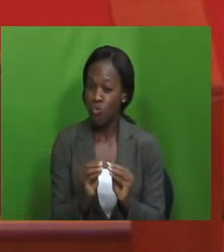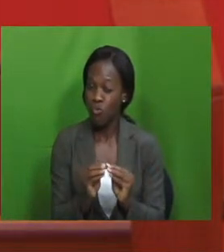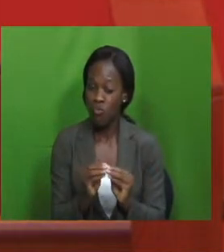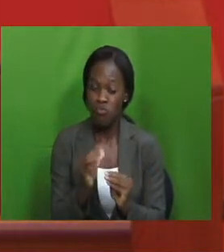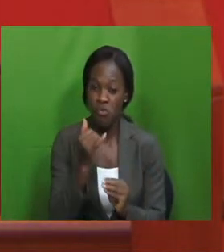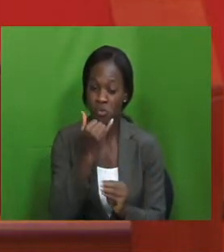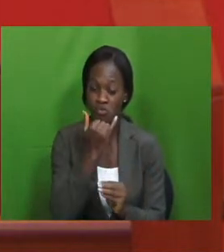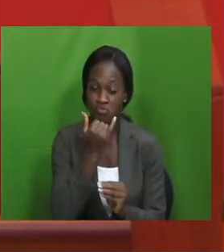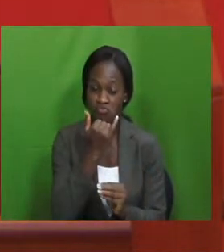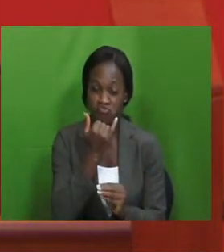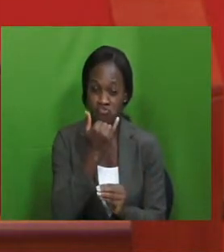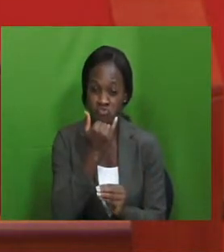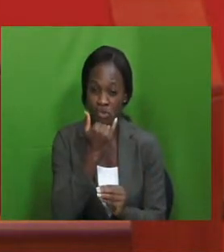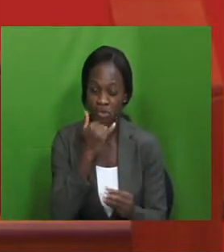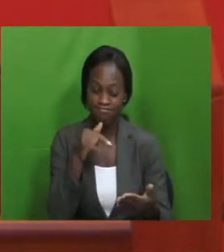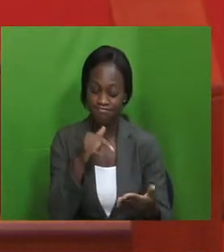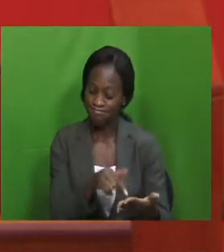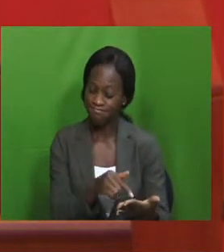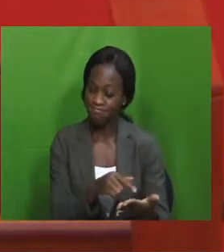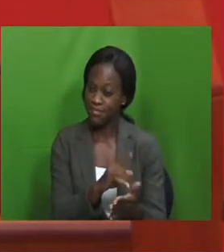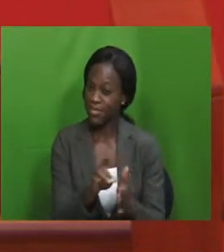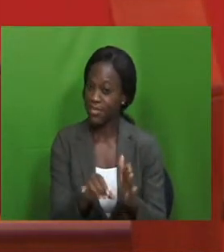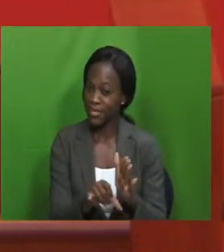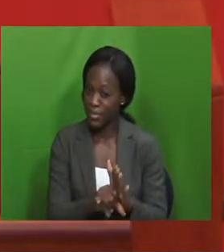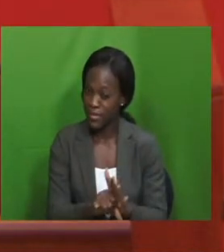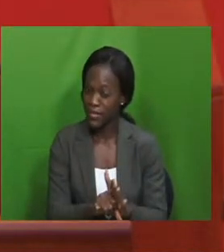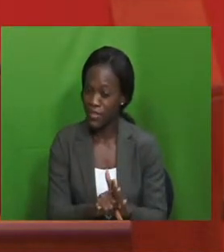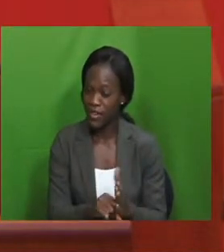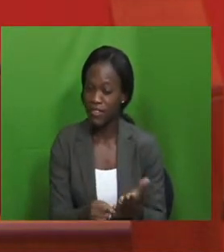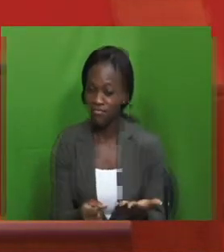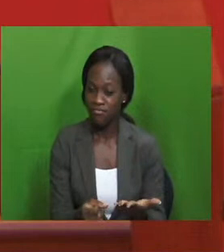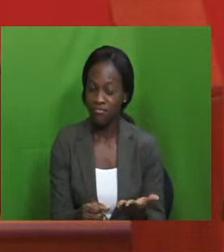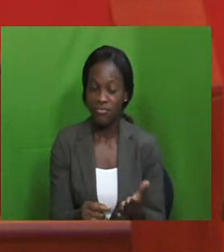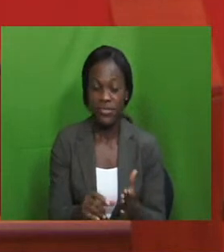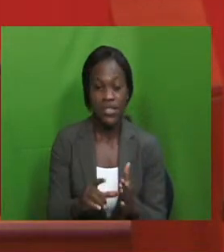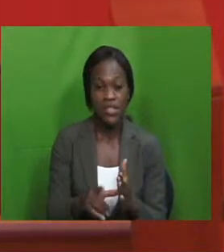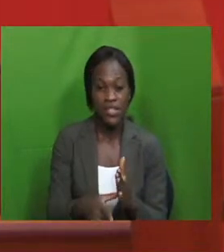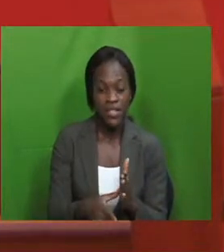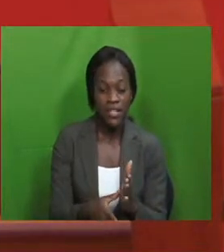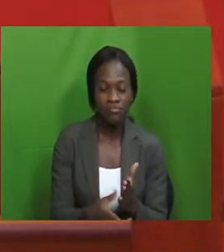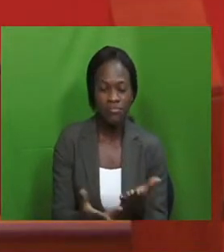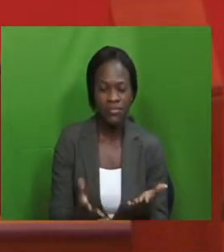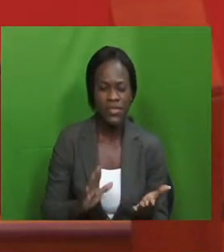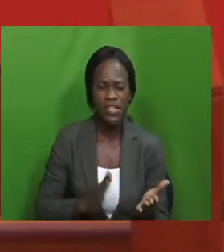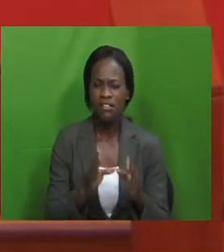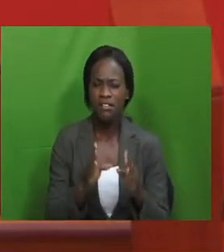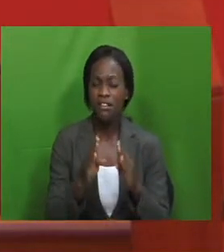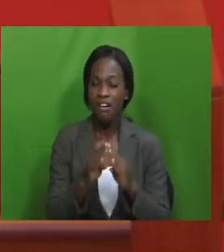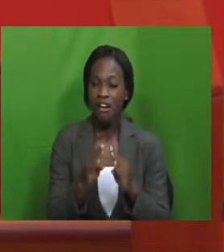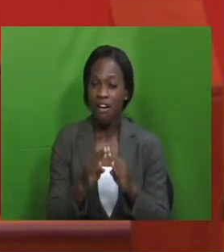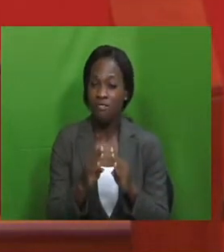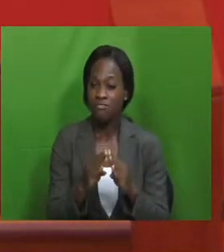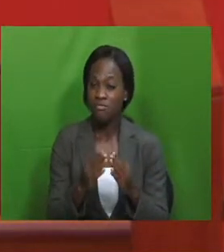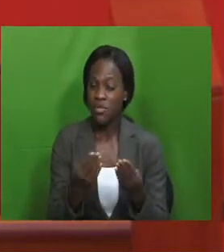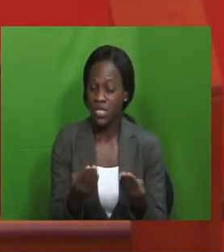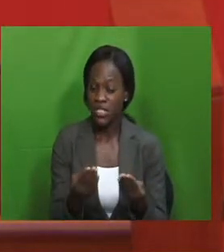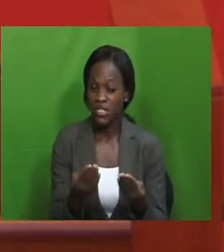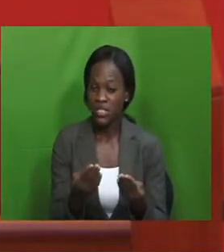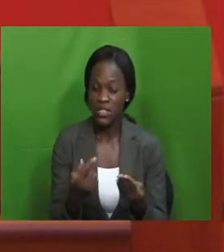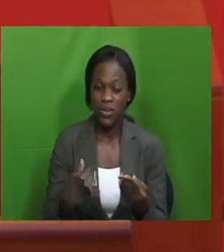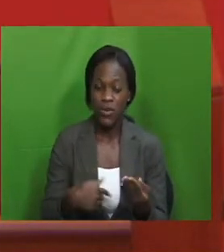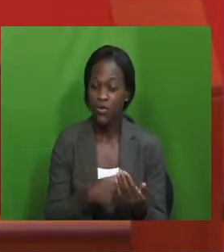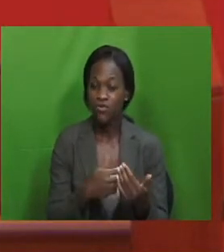and proceedings of the 39th sitting of the second